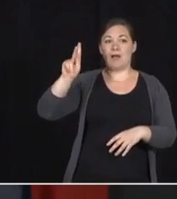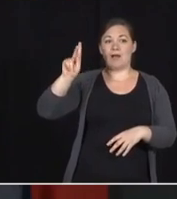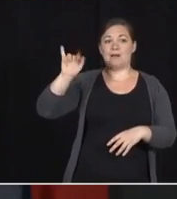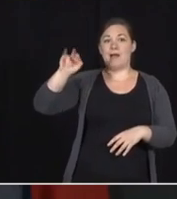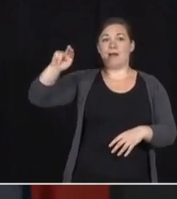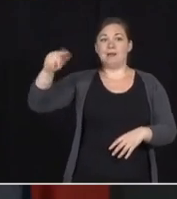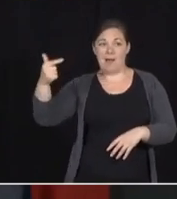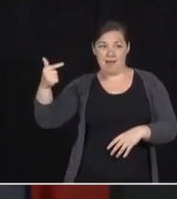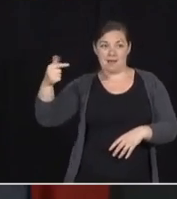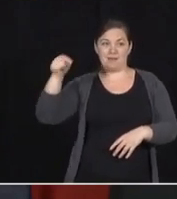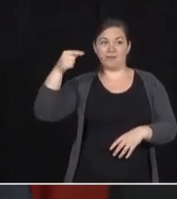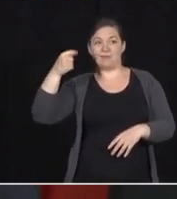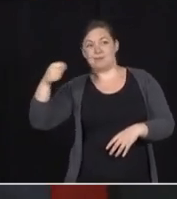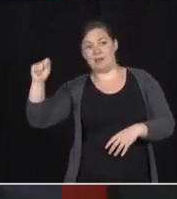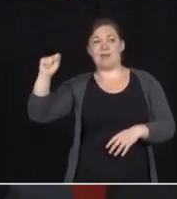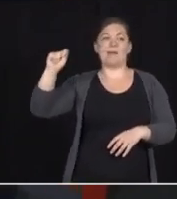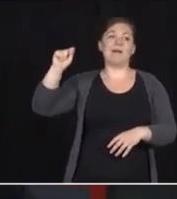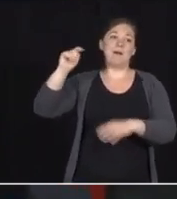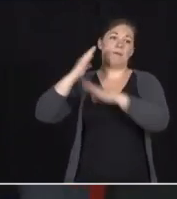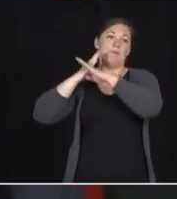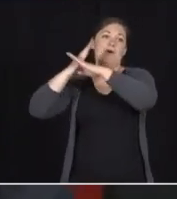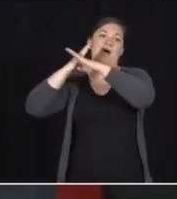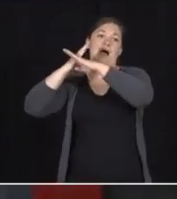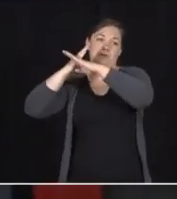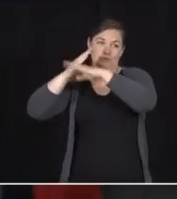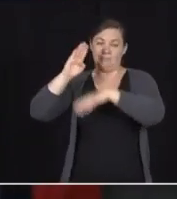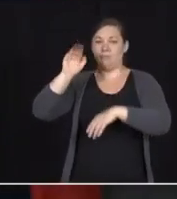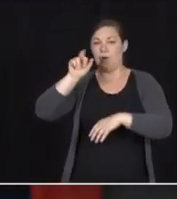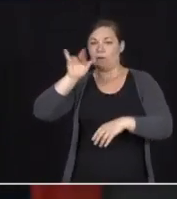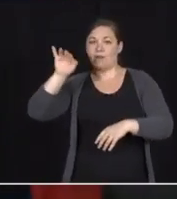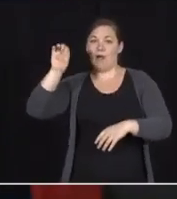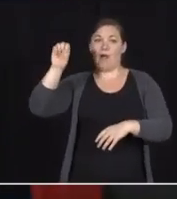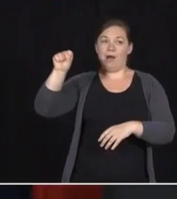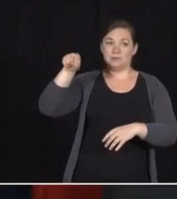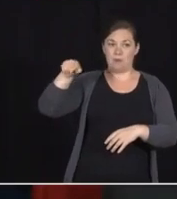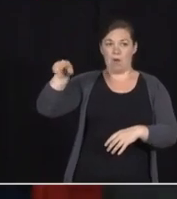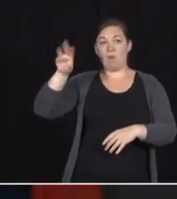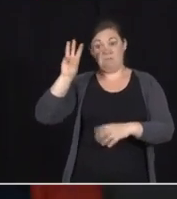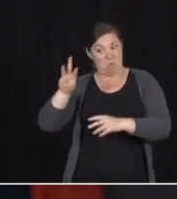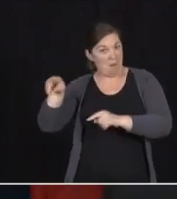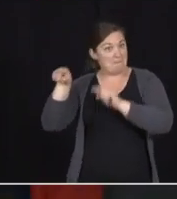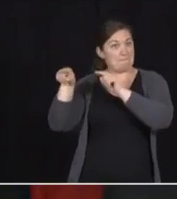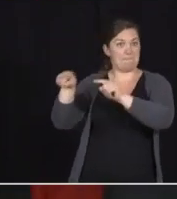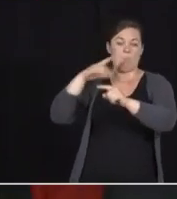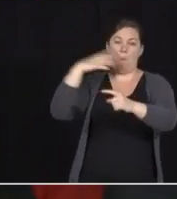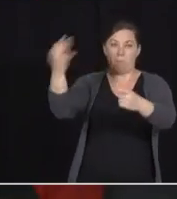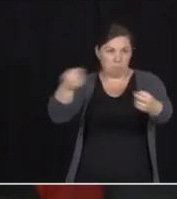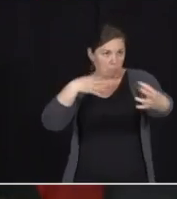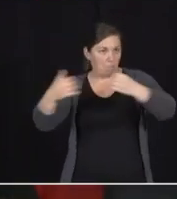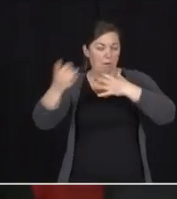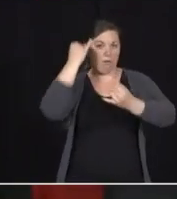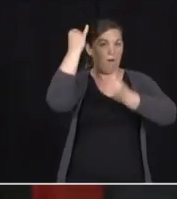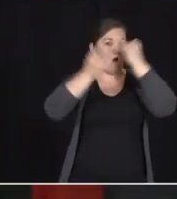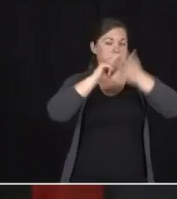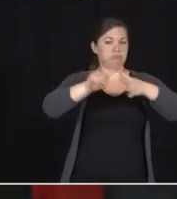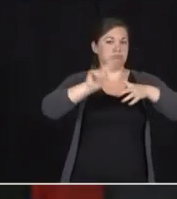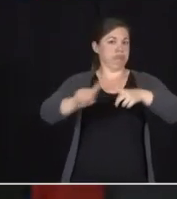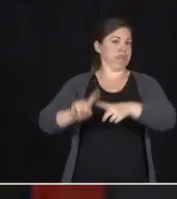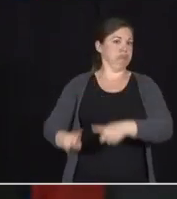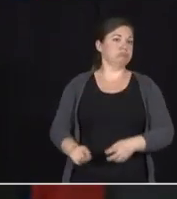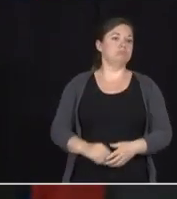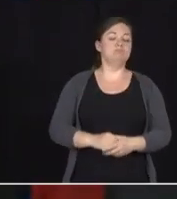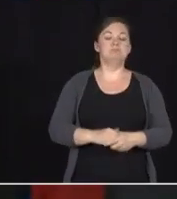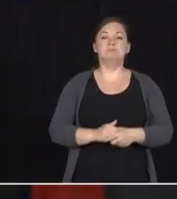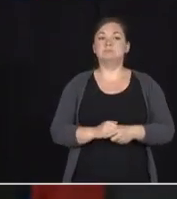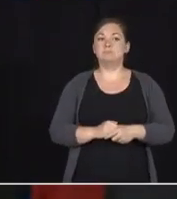this pandemic. Next question. Next question comes from Christina Tenaglia from CP24. Please go